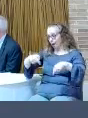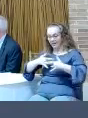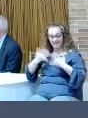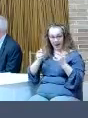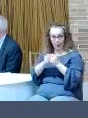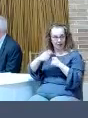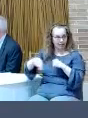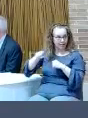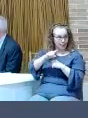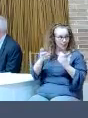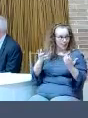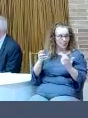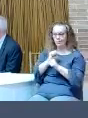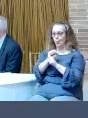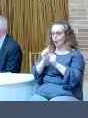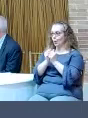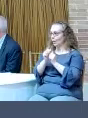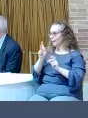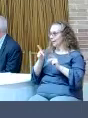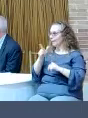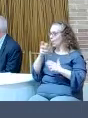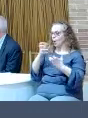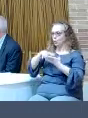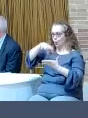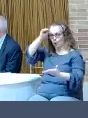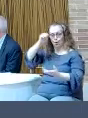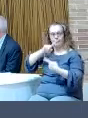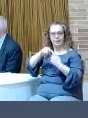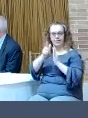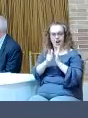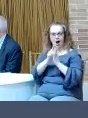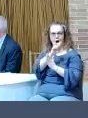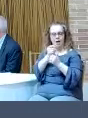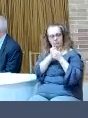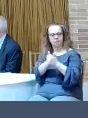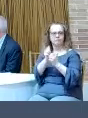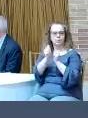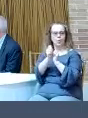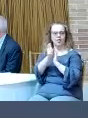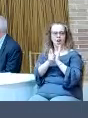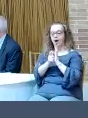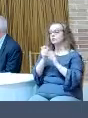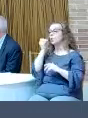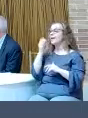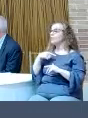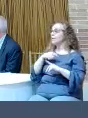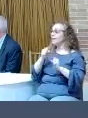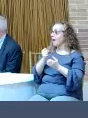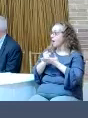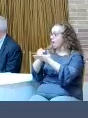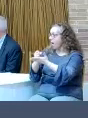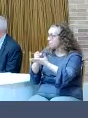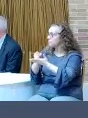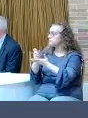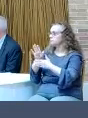working with people who want to be educated about the law and want to comply with the law so if we can ever be of assistance to anyone